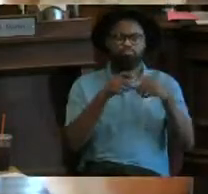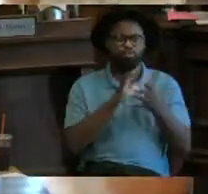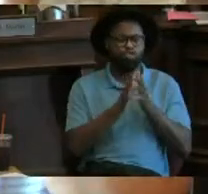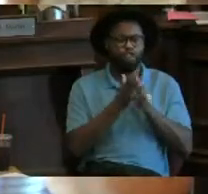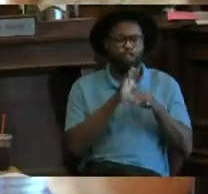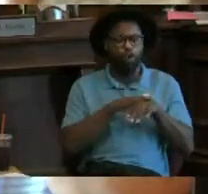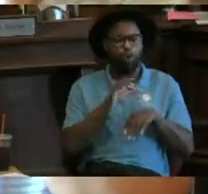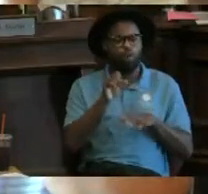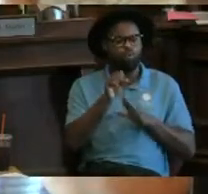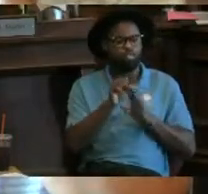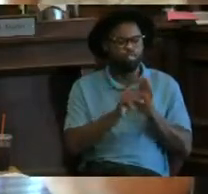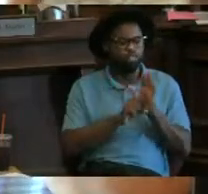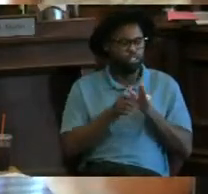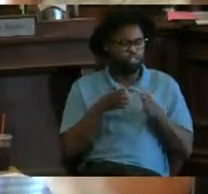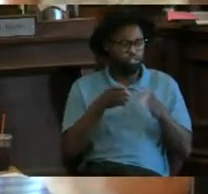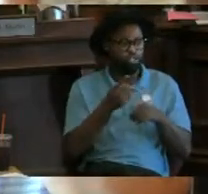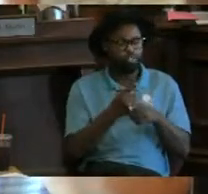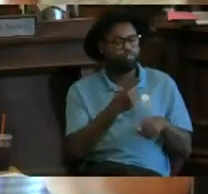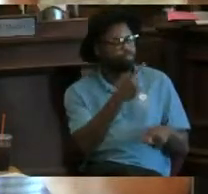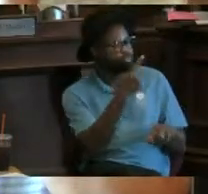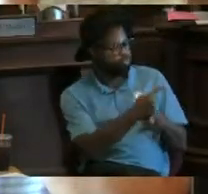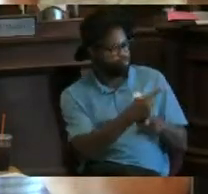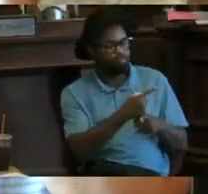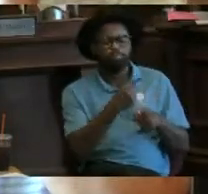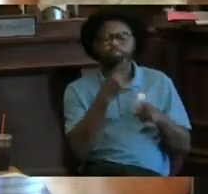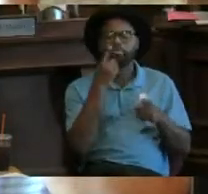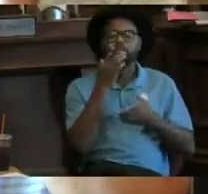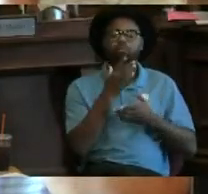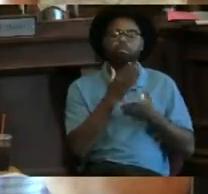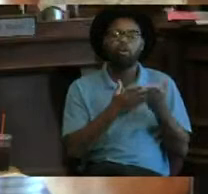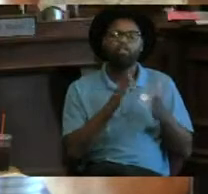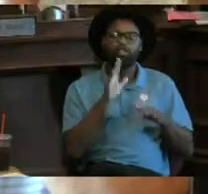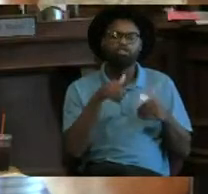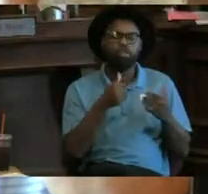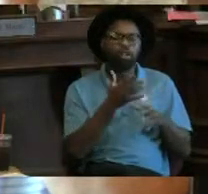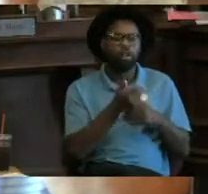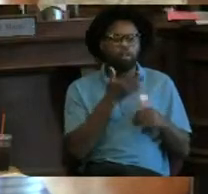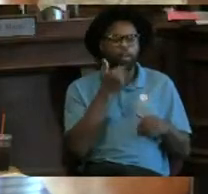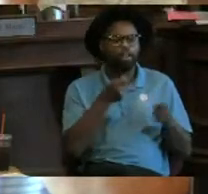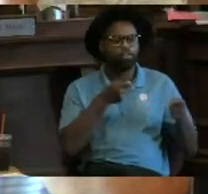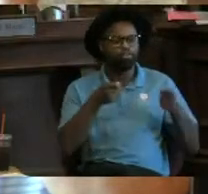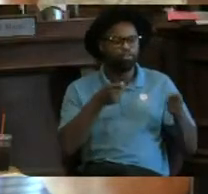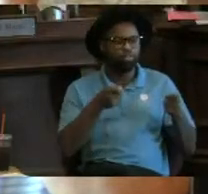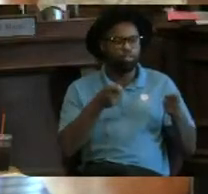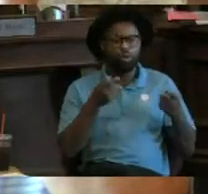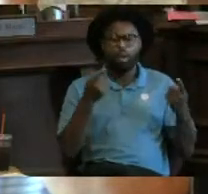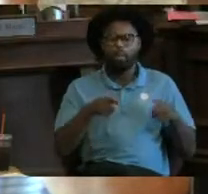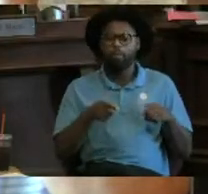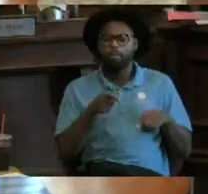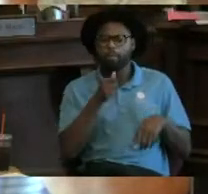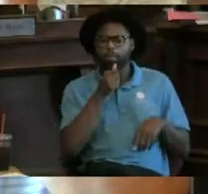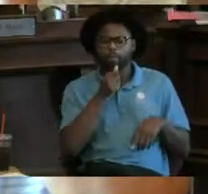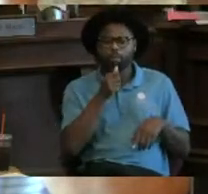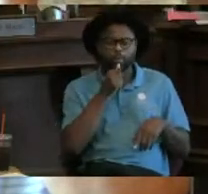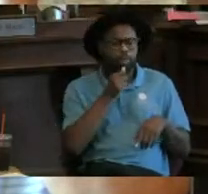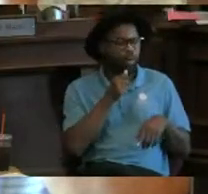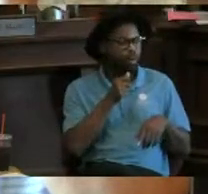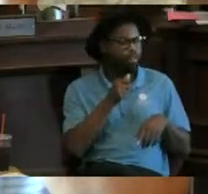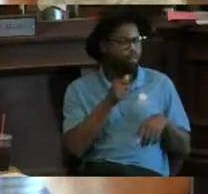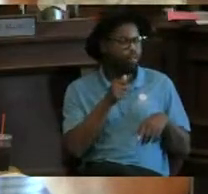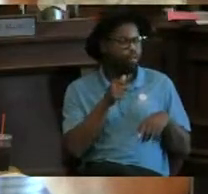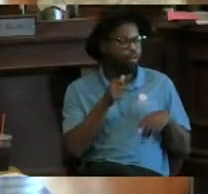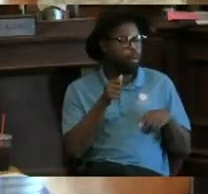Correct. That will be. And part of this is also getting a better handle on what's happening with those, with basically the private property that's within our right of way with the